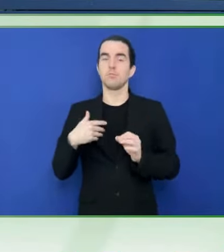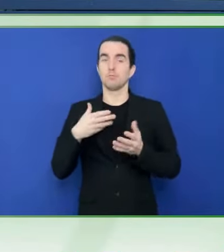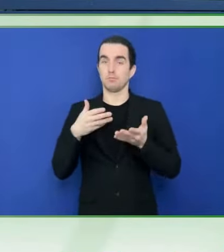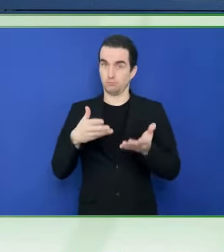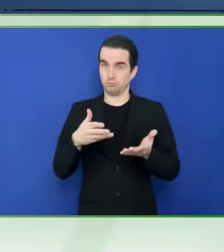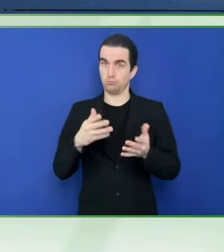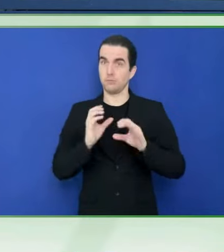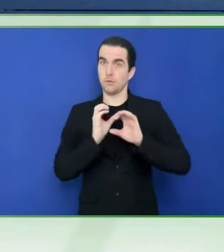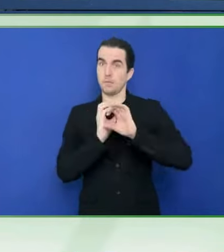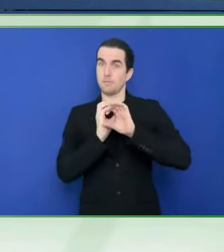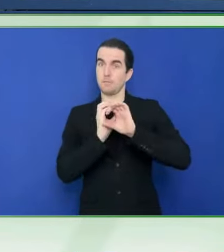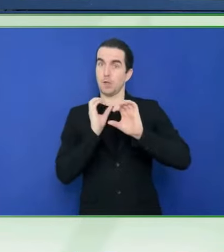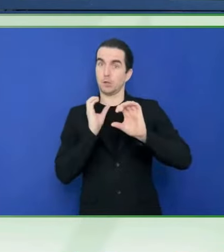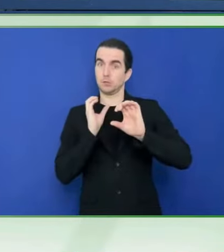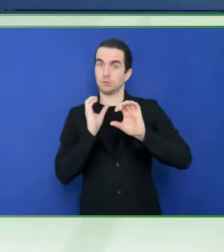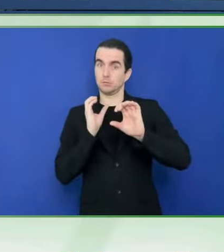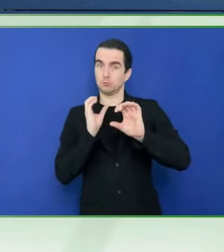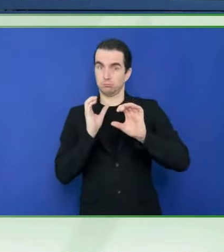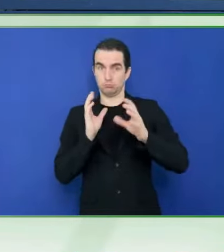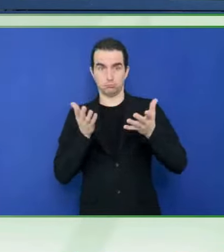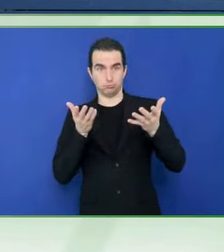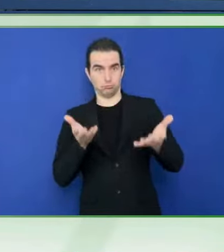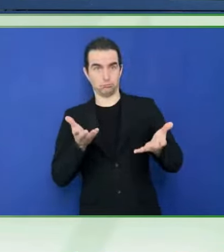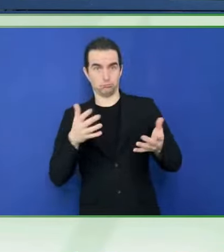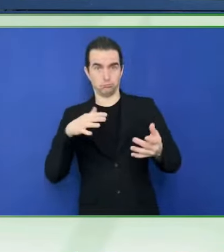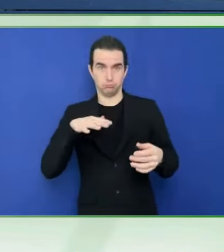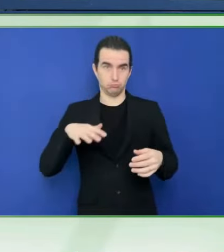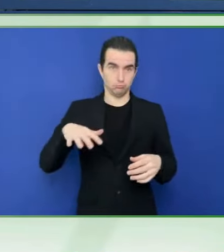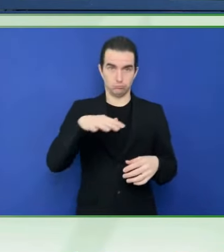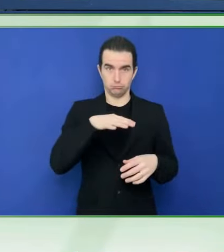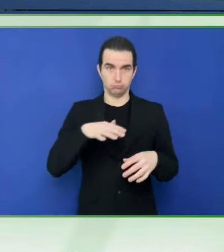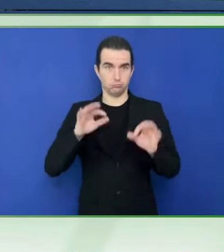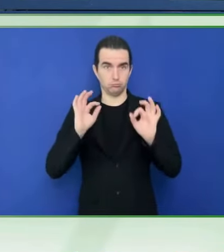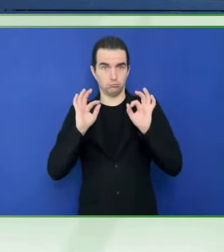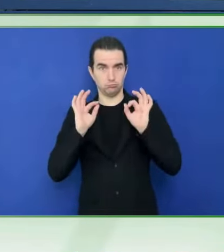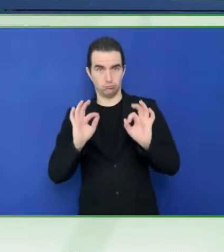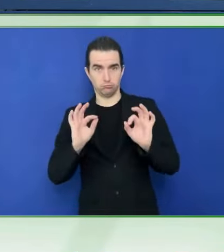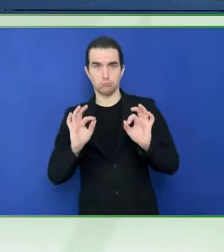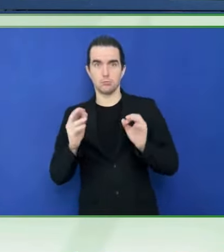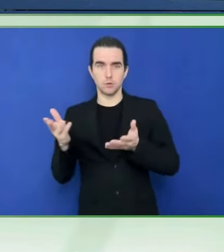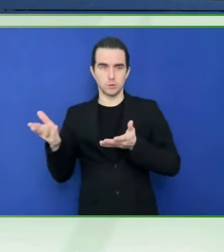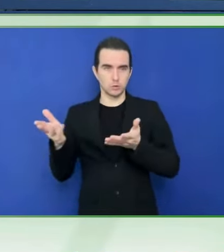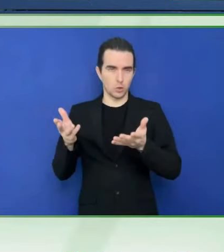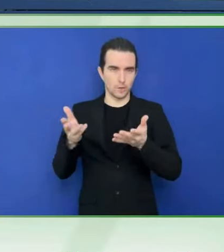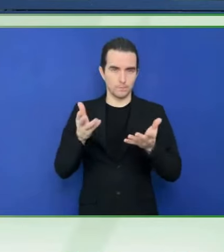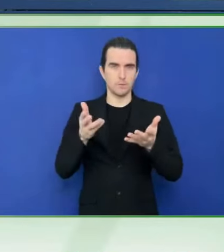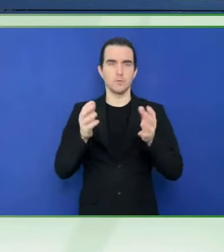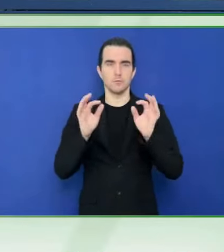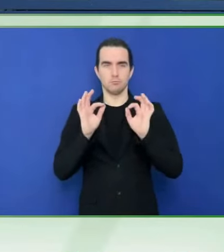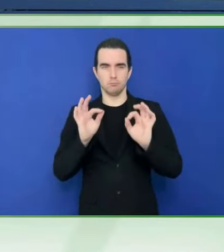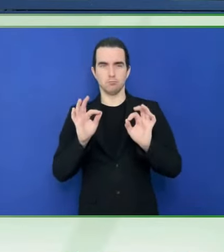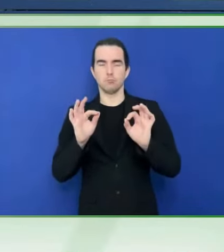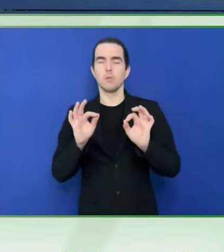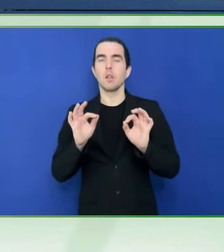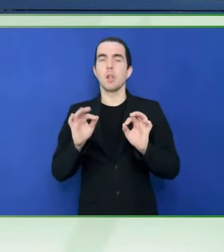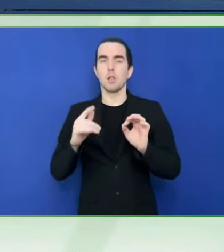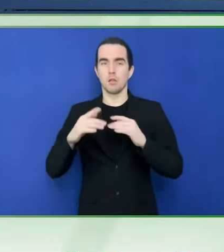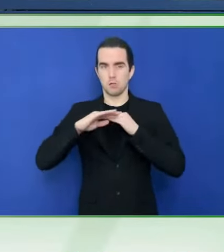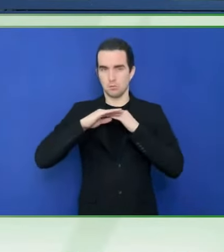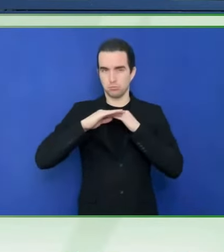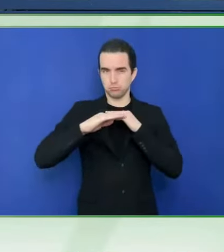to schools, to work, or going back to their homes.